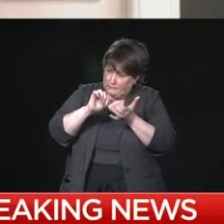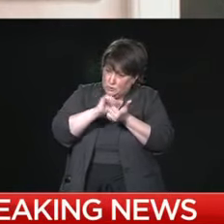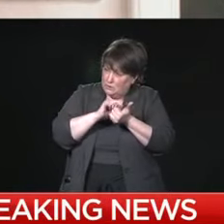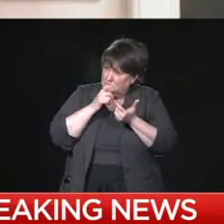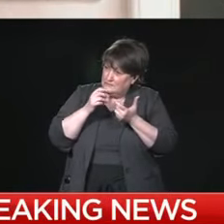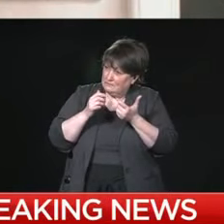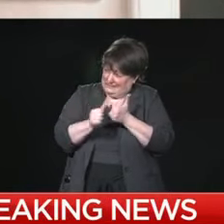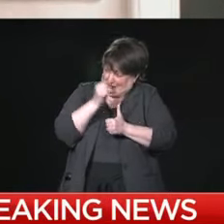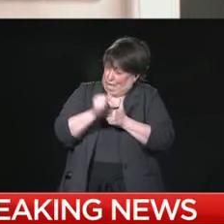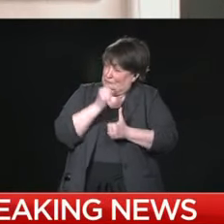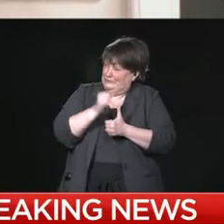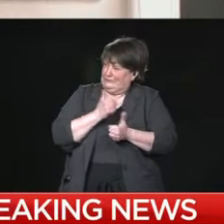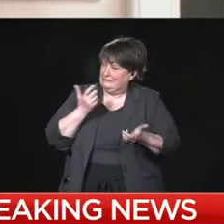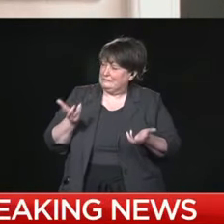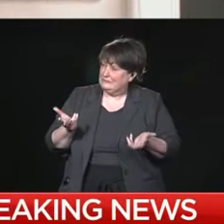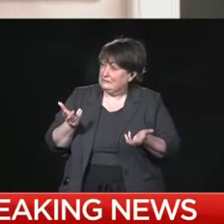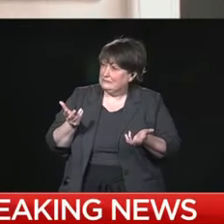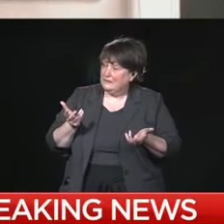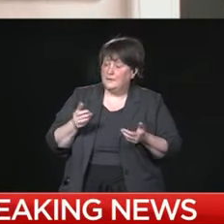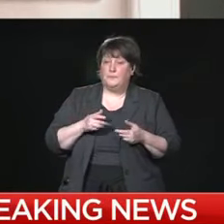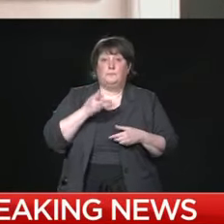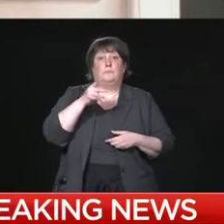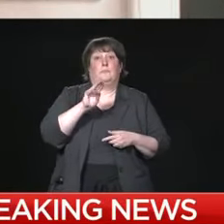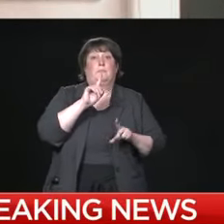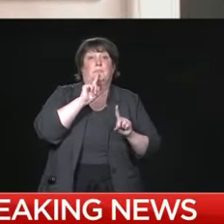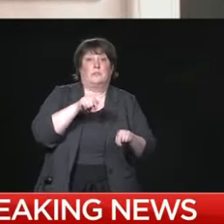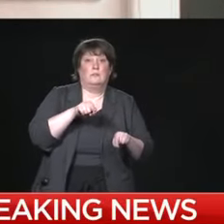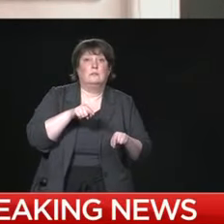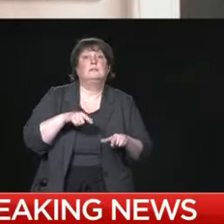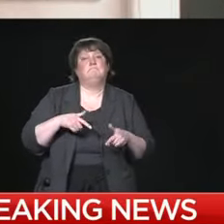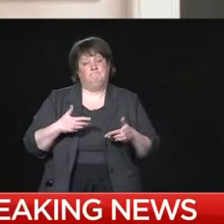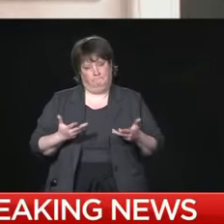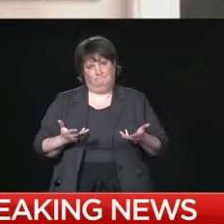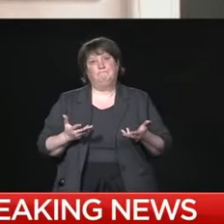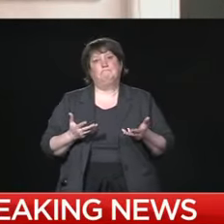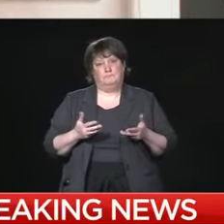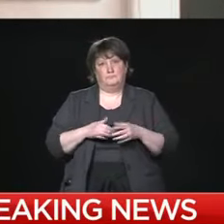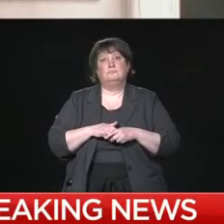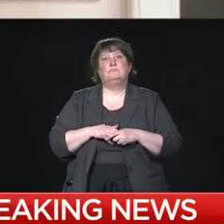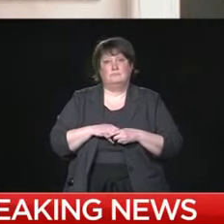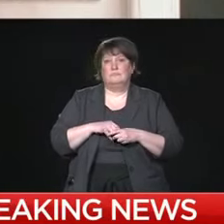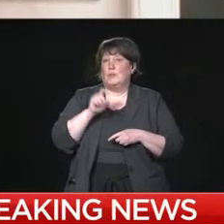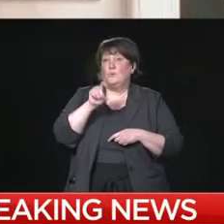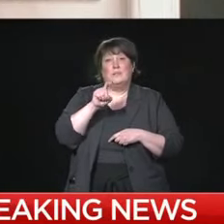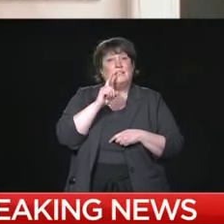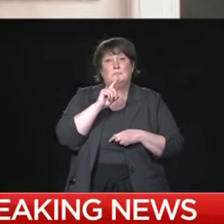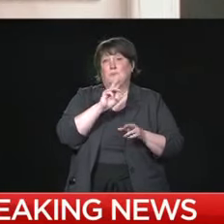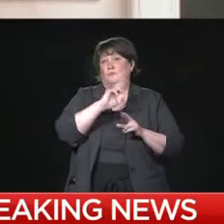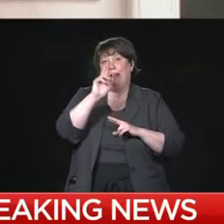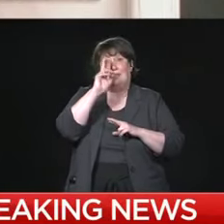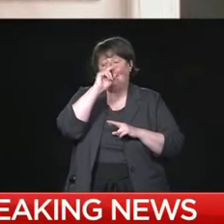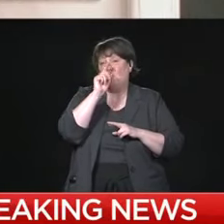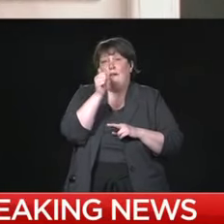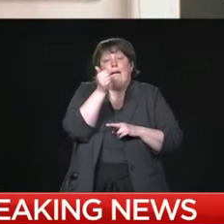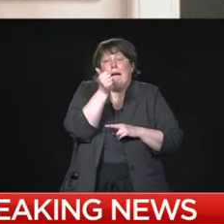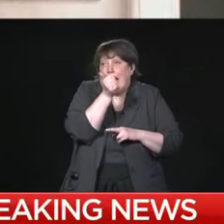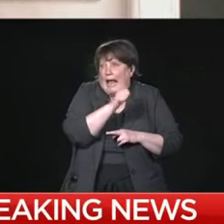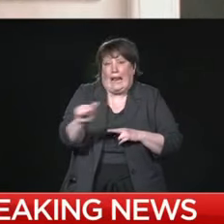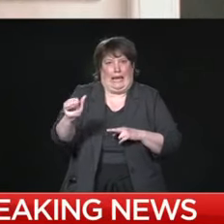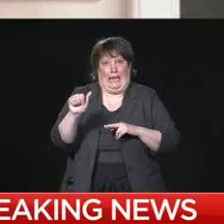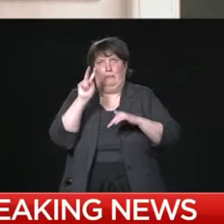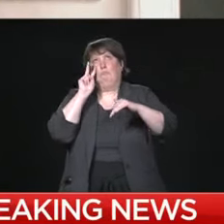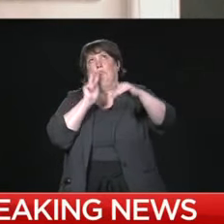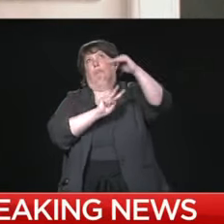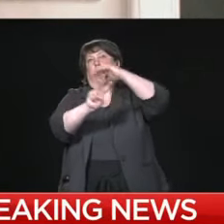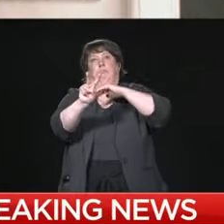their health? Well, we are at a time when we have to be ready for every possible situation,